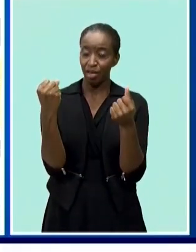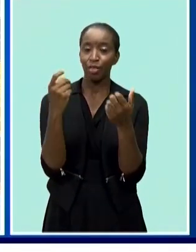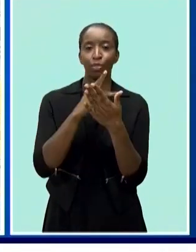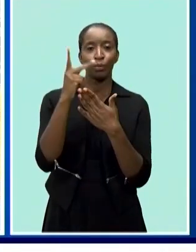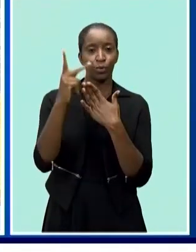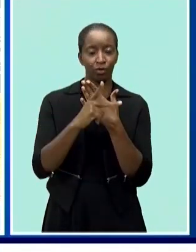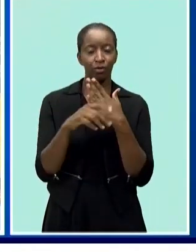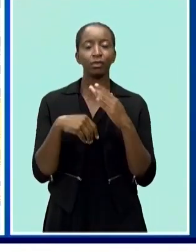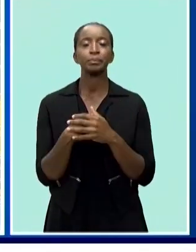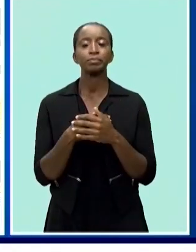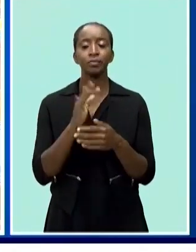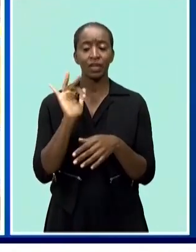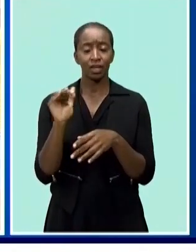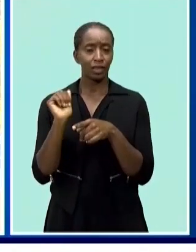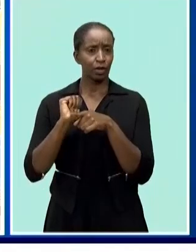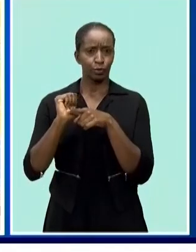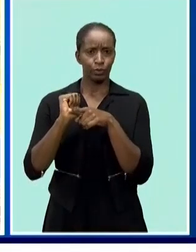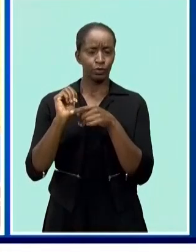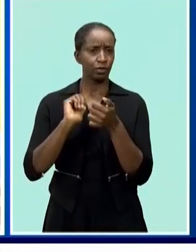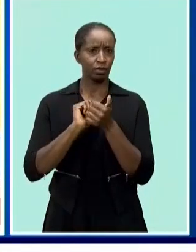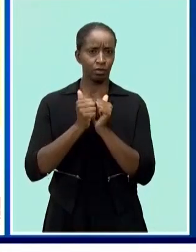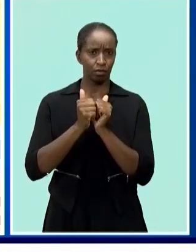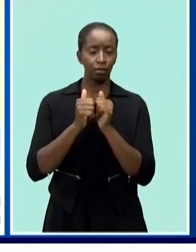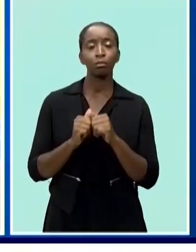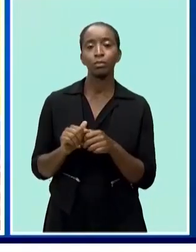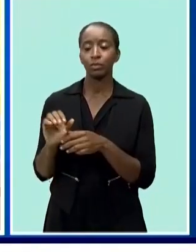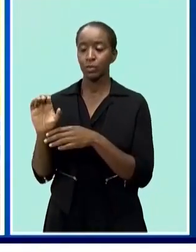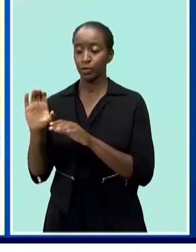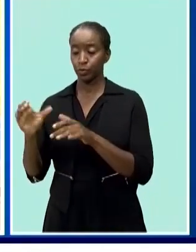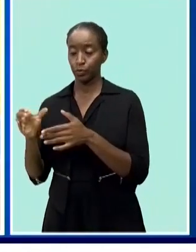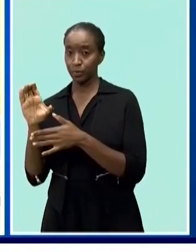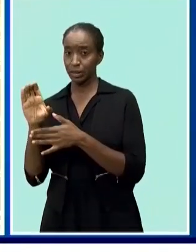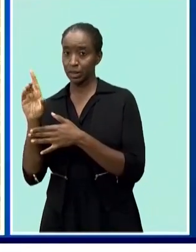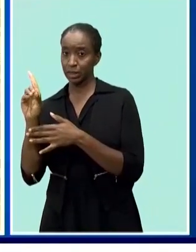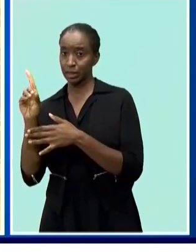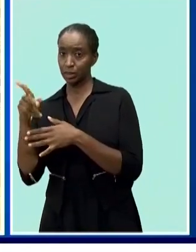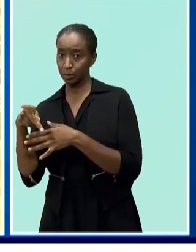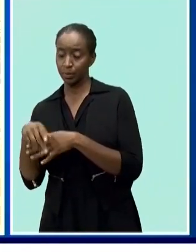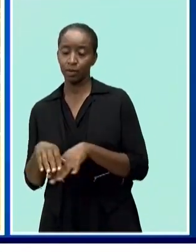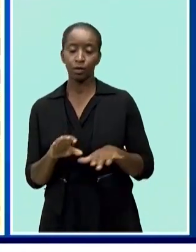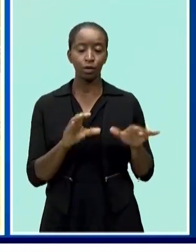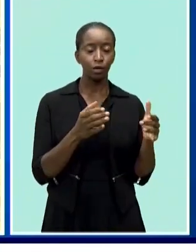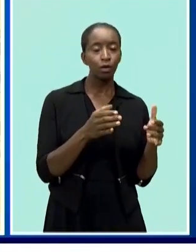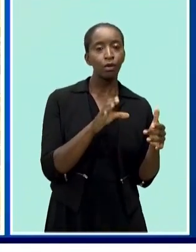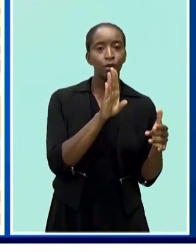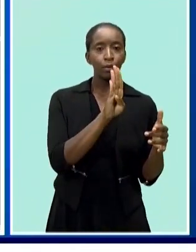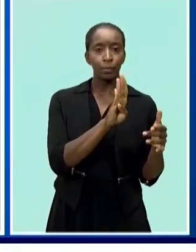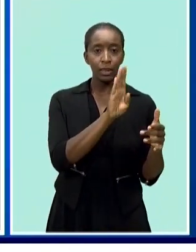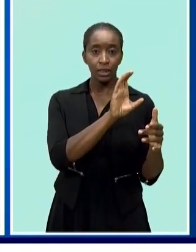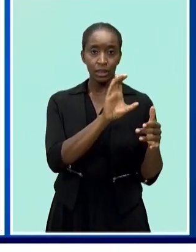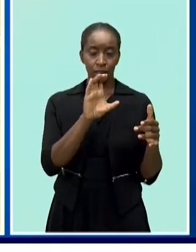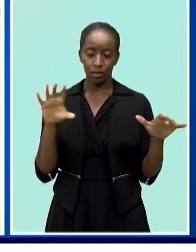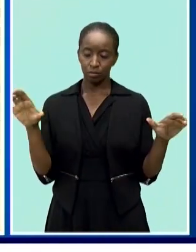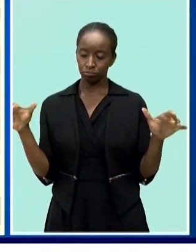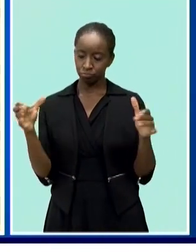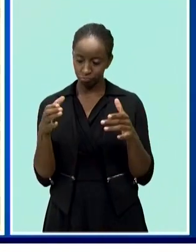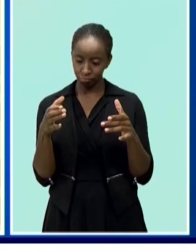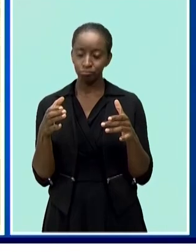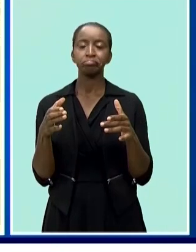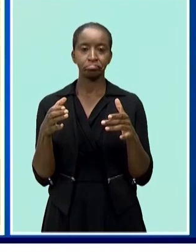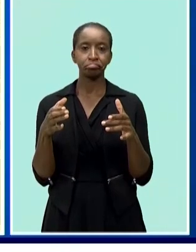training course will be made possible through a collaboration between the CDP and the Barbados Community College.